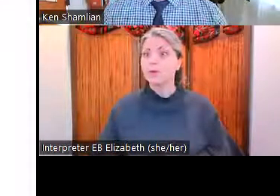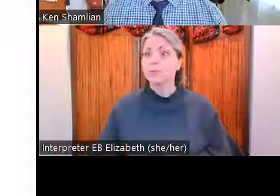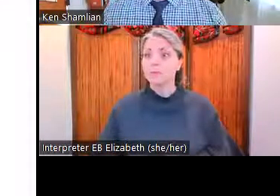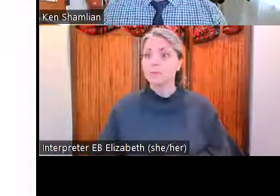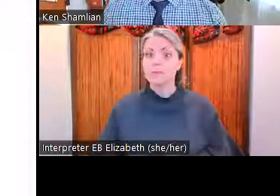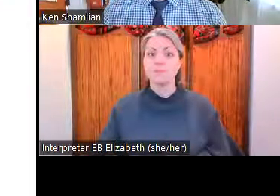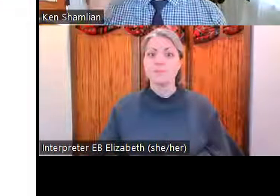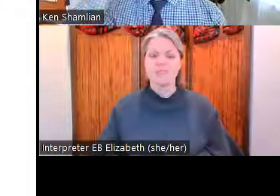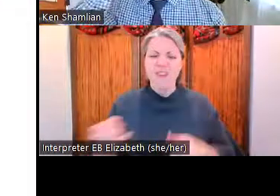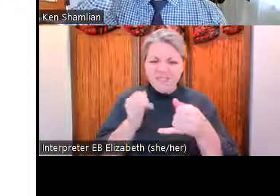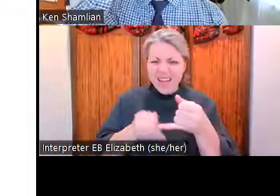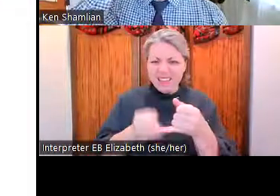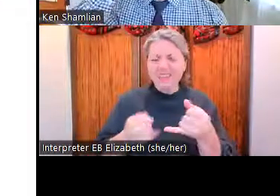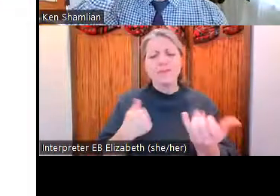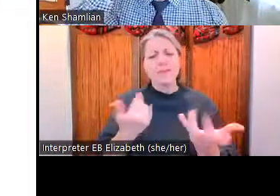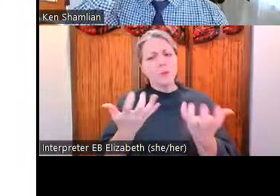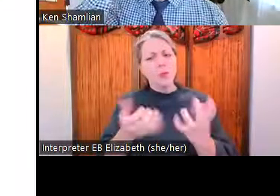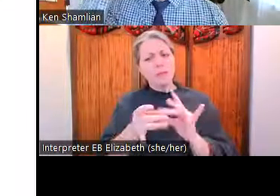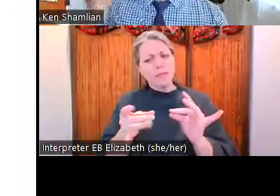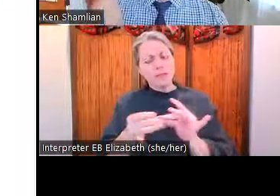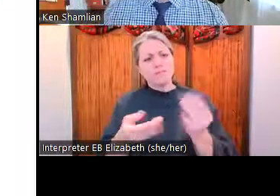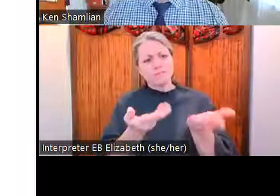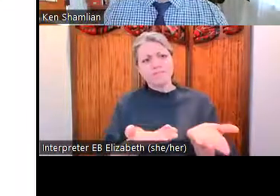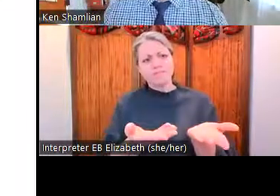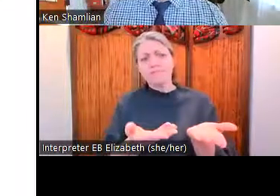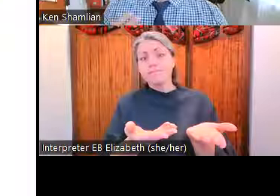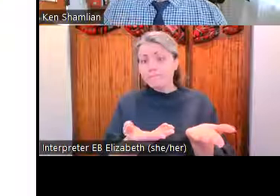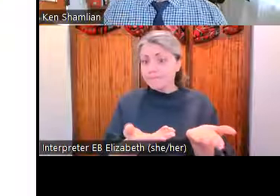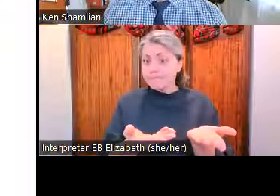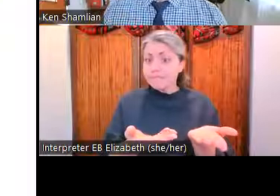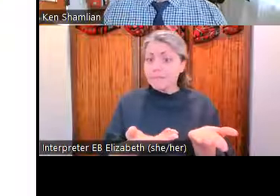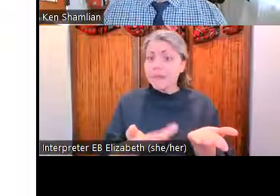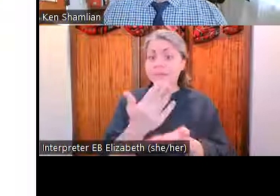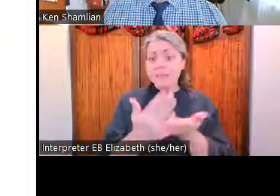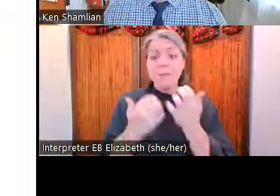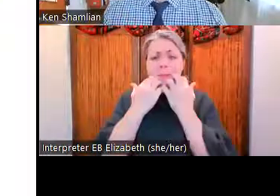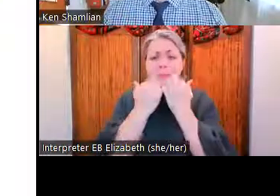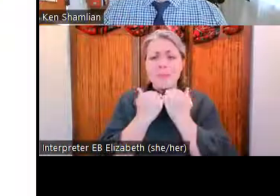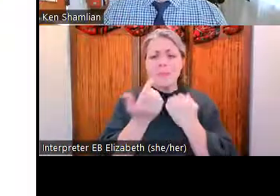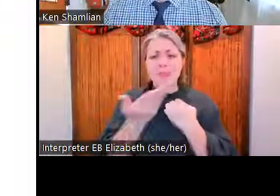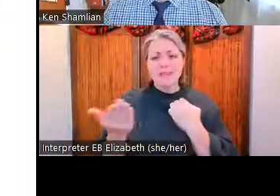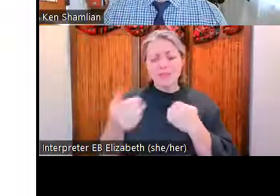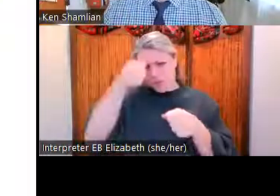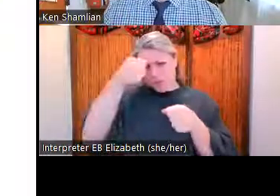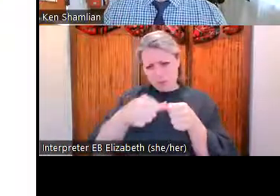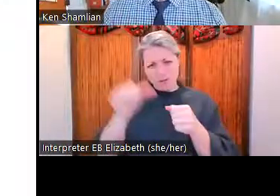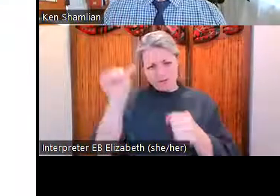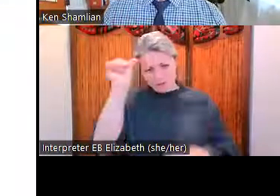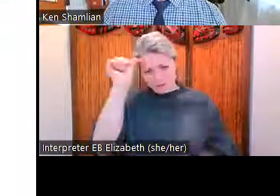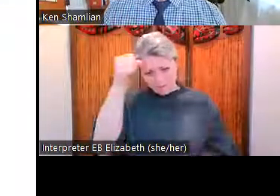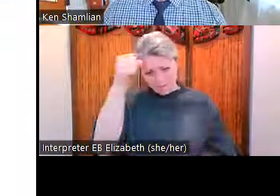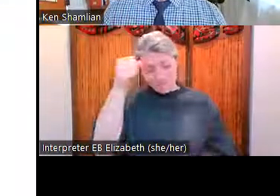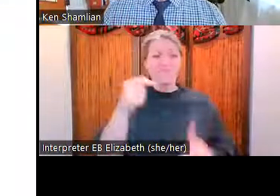Finally, I really just want to kind of mention that there might be some pearls to hold on to here. Like I said,